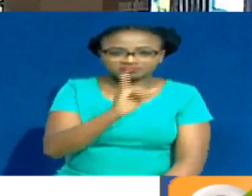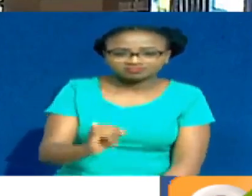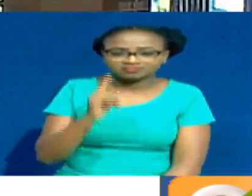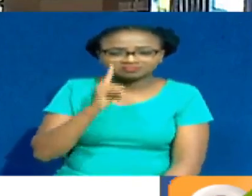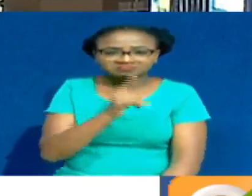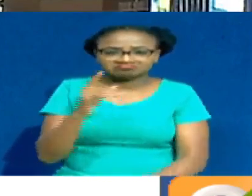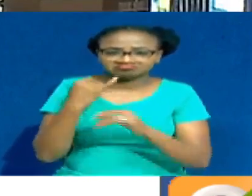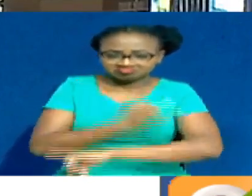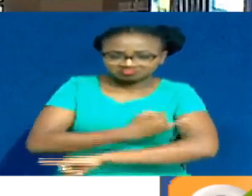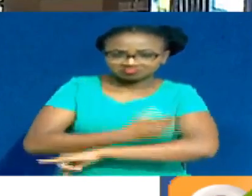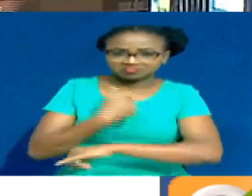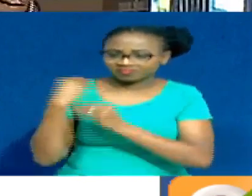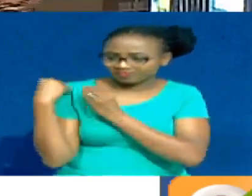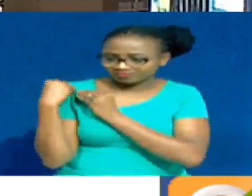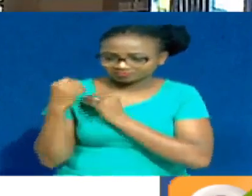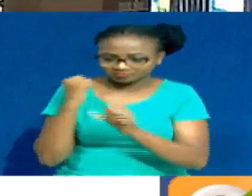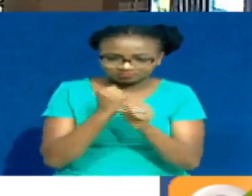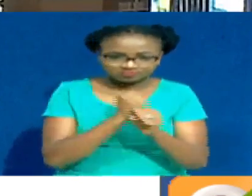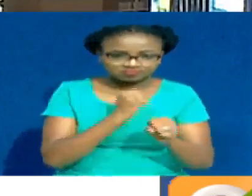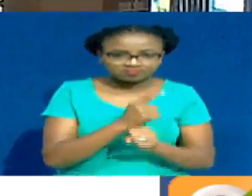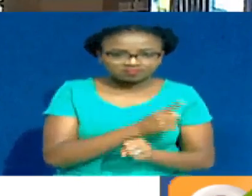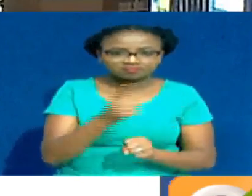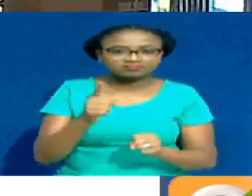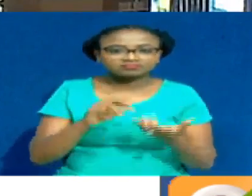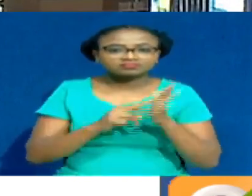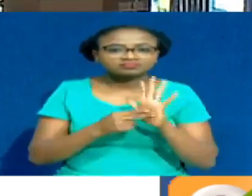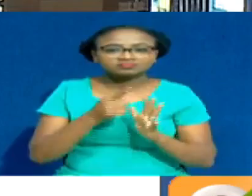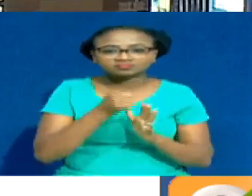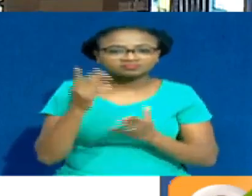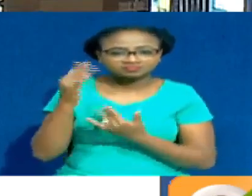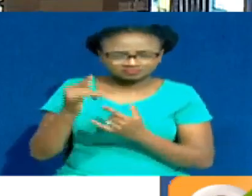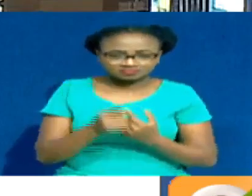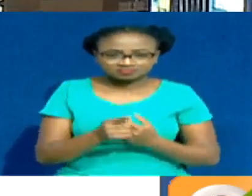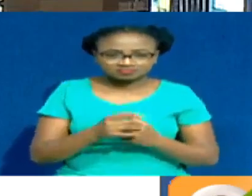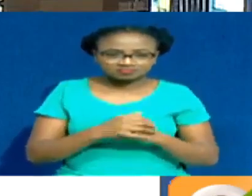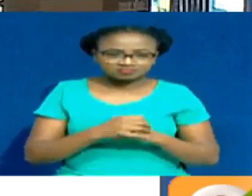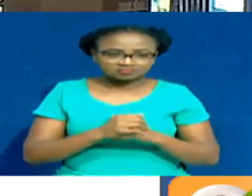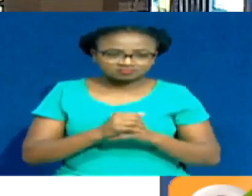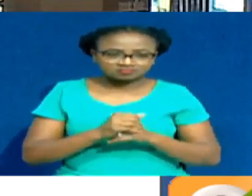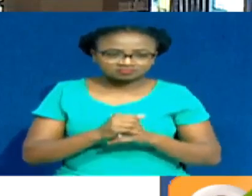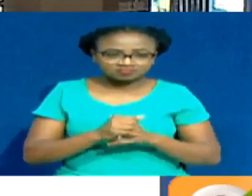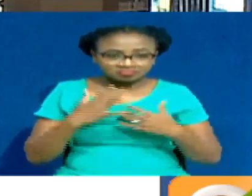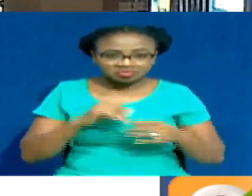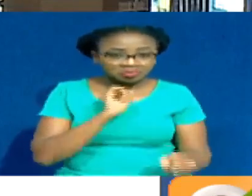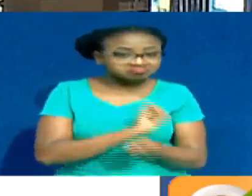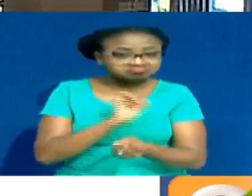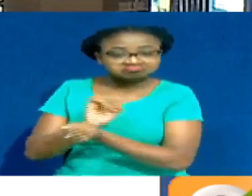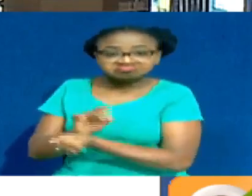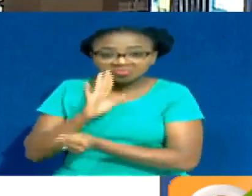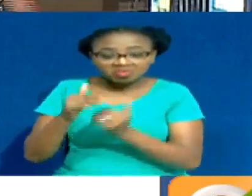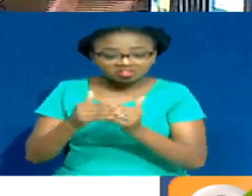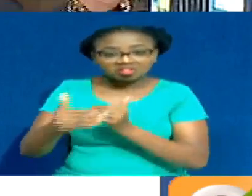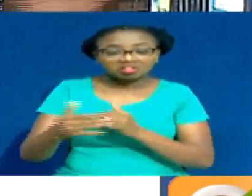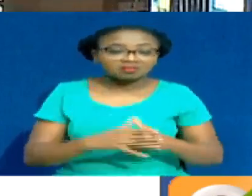have the mandate and the budgets to carry out that work. How much of this will now aid them? Can we expect to see a raft of arrests in the coming